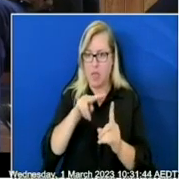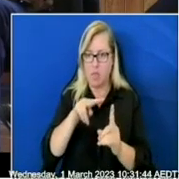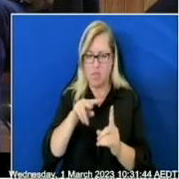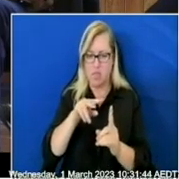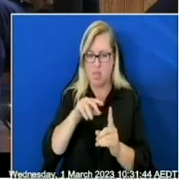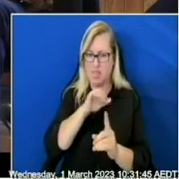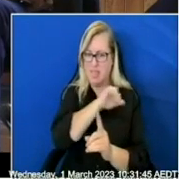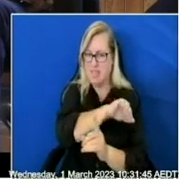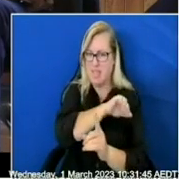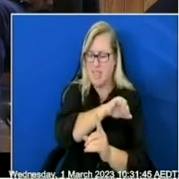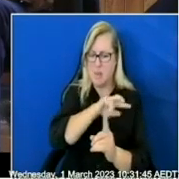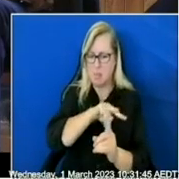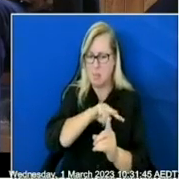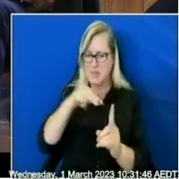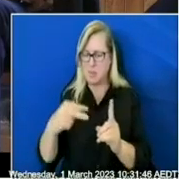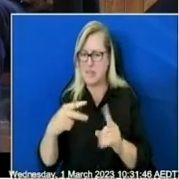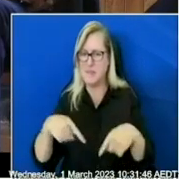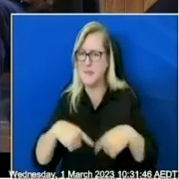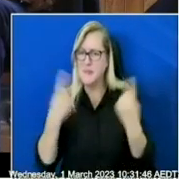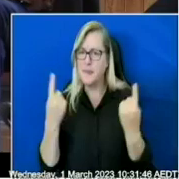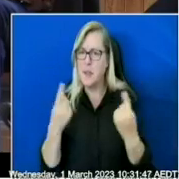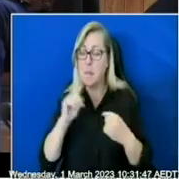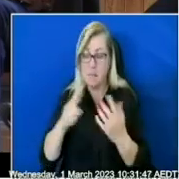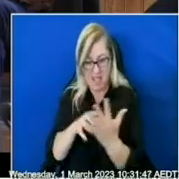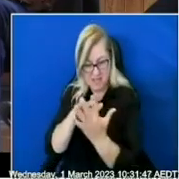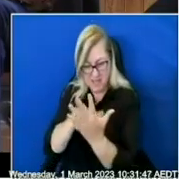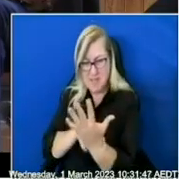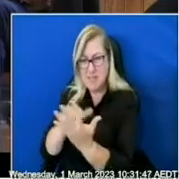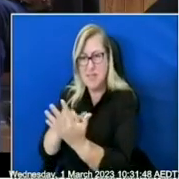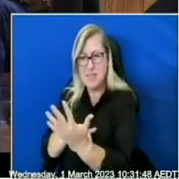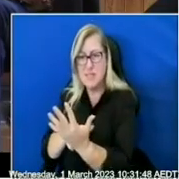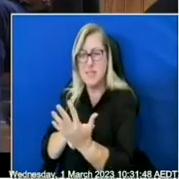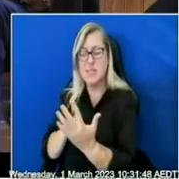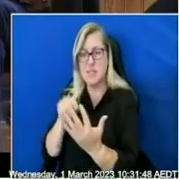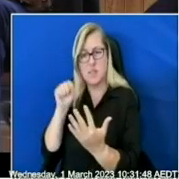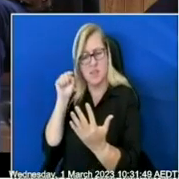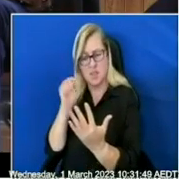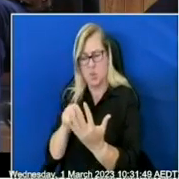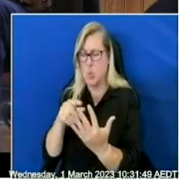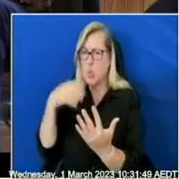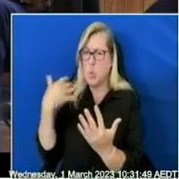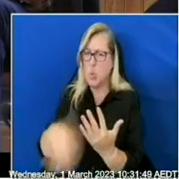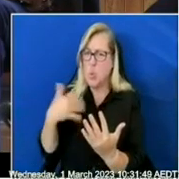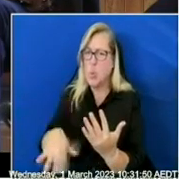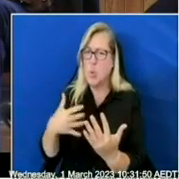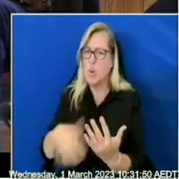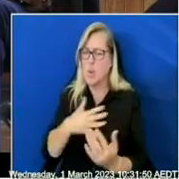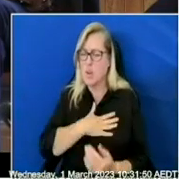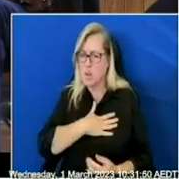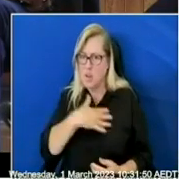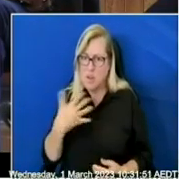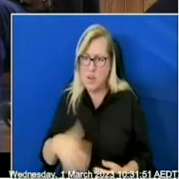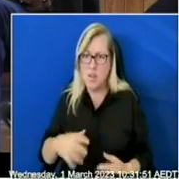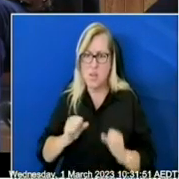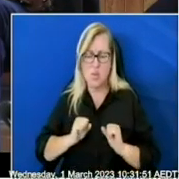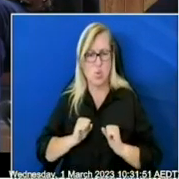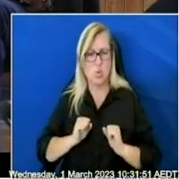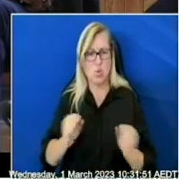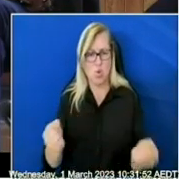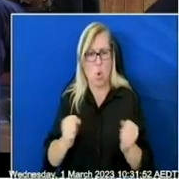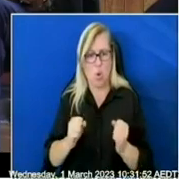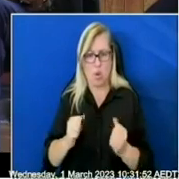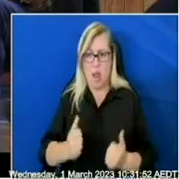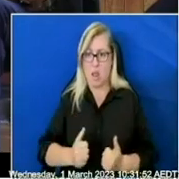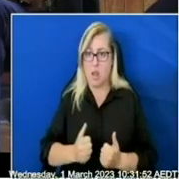on those records that are hurtful and shocking to see, you know, like, because mum and our grandmother never, aunties and uncles never spoke about